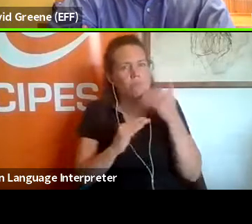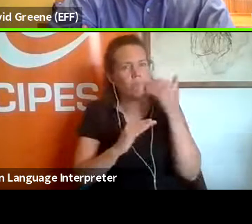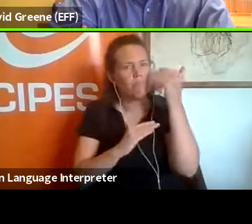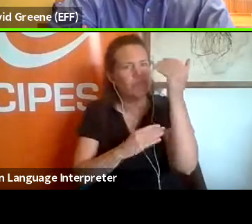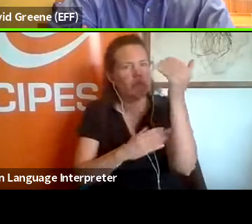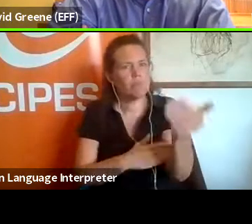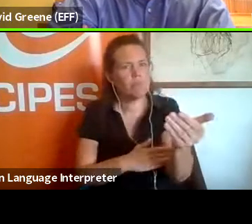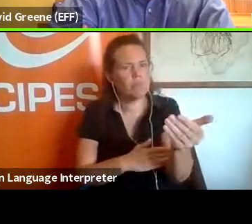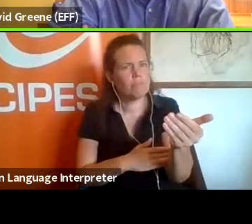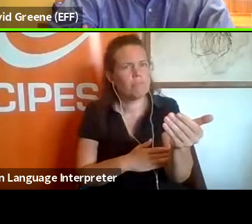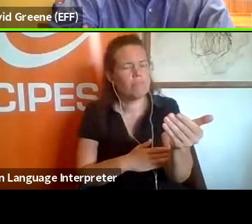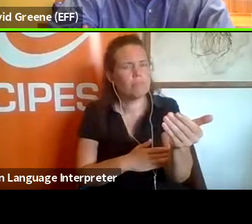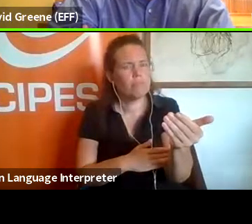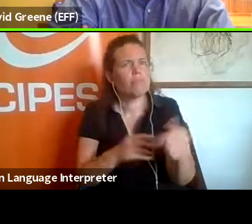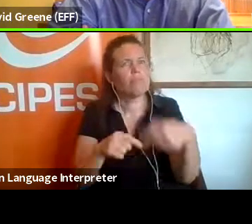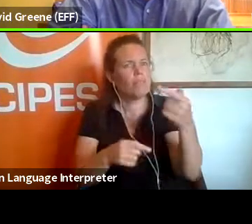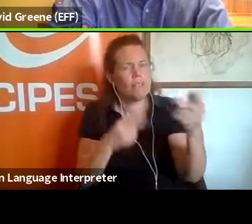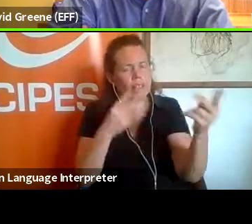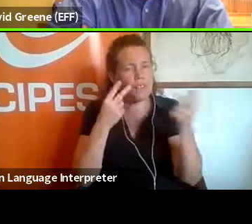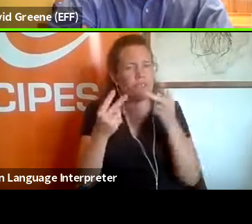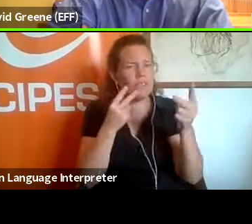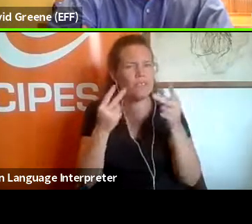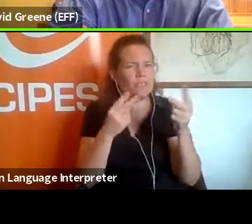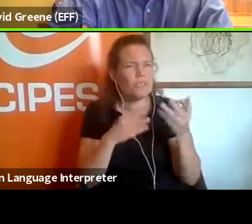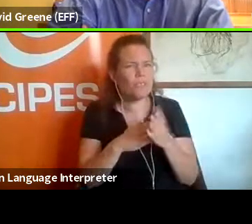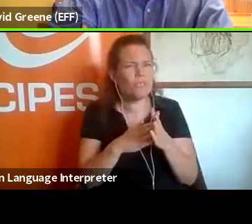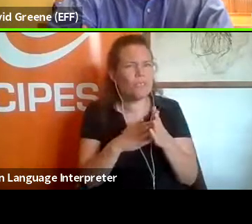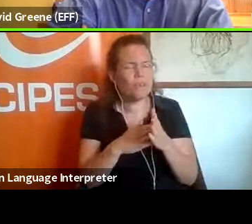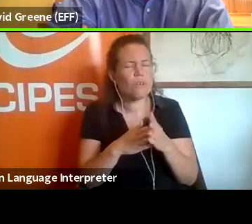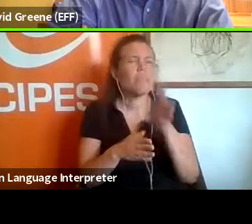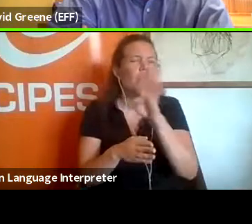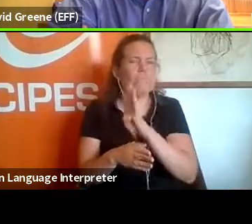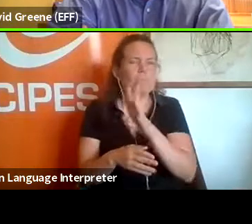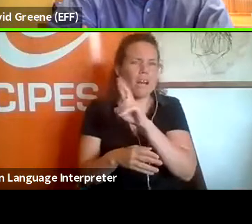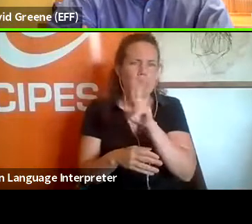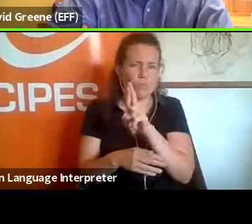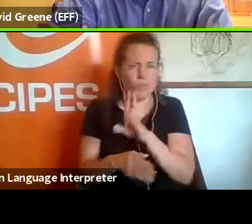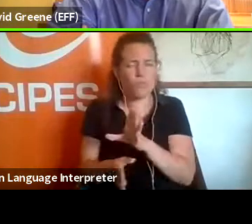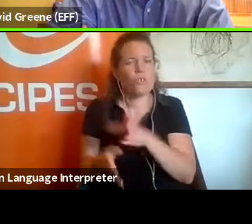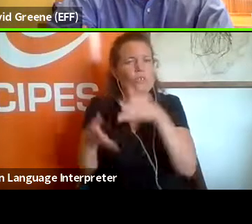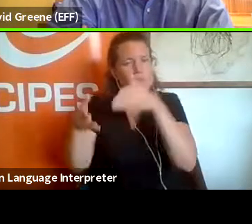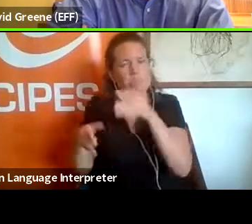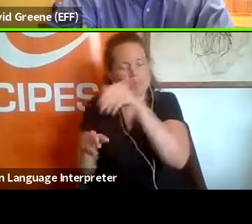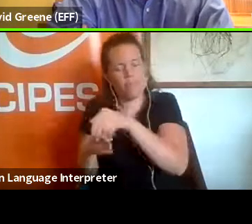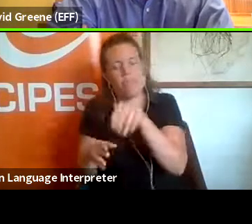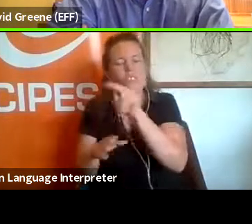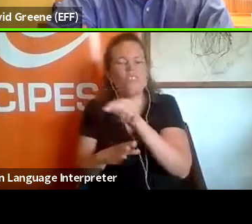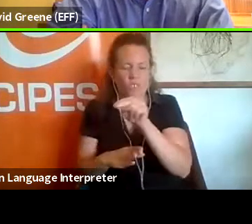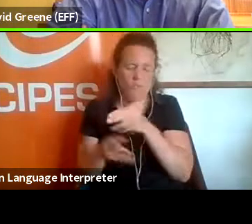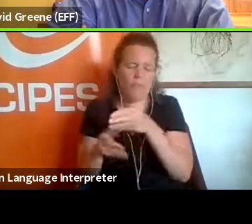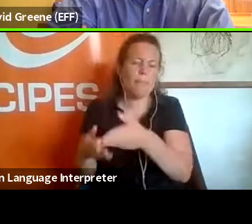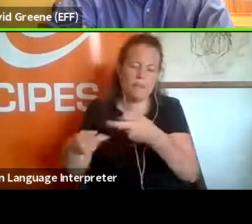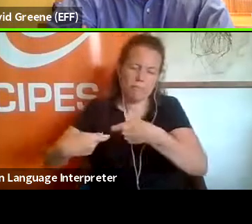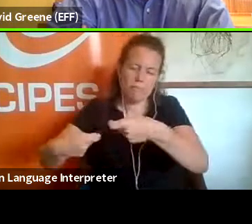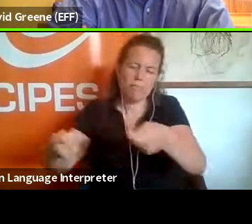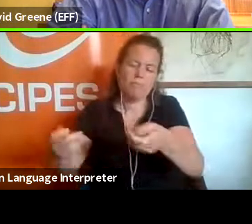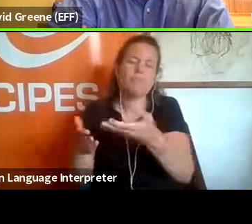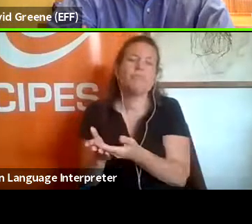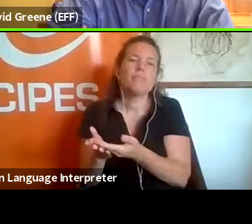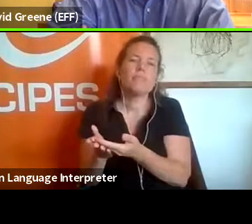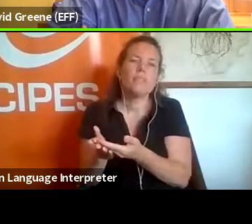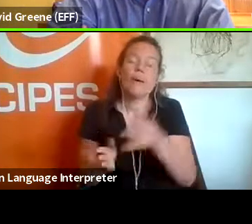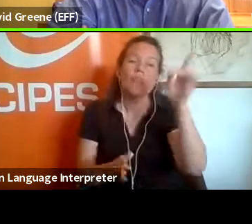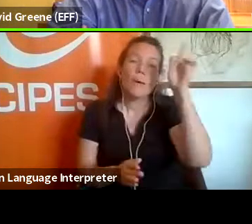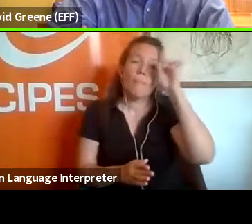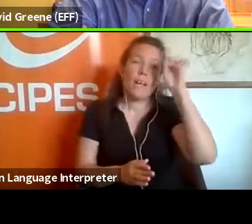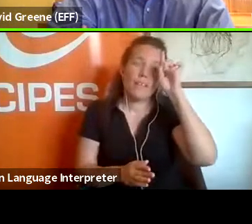which will be virtual, but which is physically based in Beirut in November as well. But our plan is to sort of